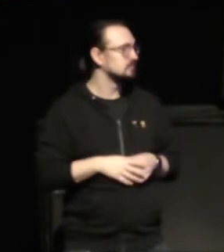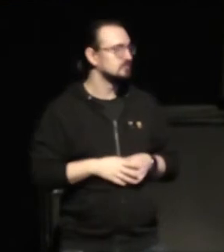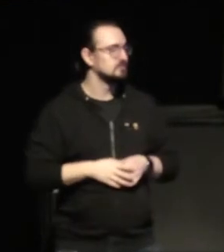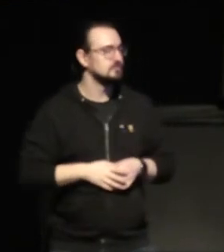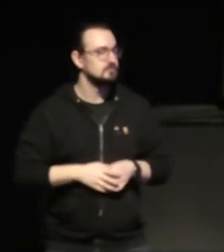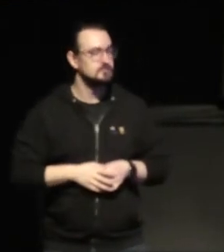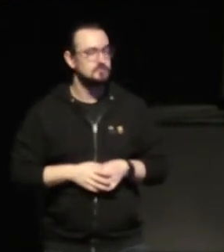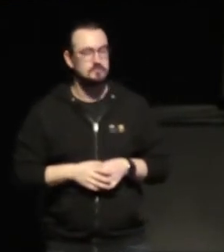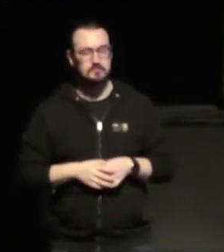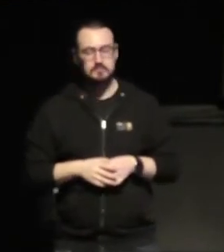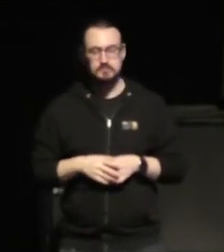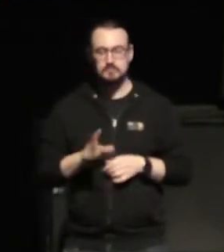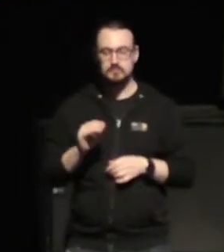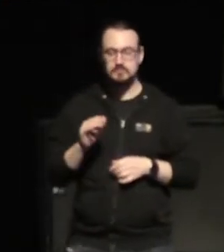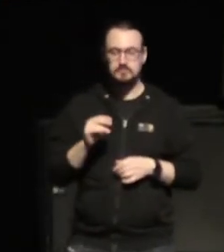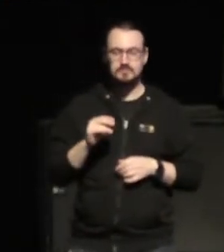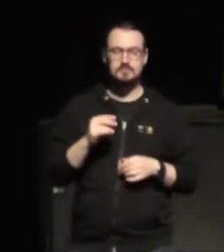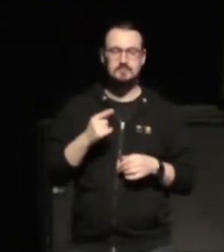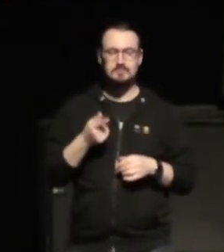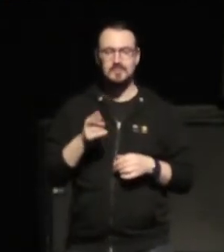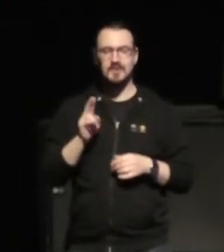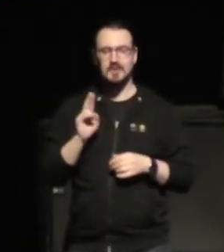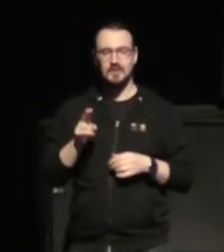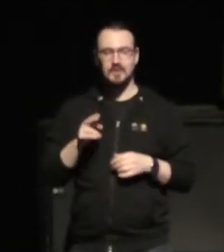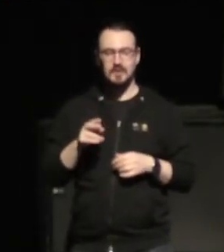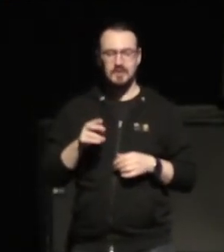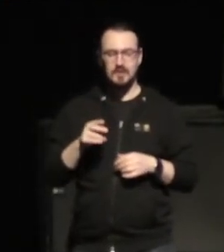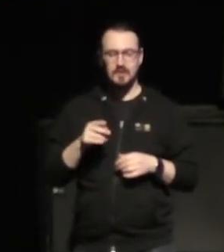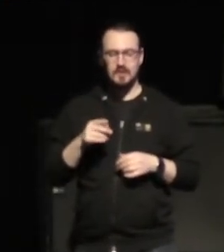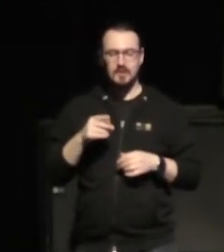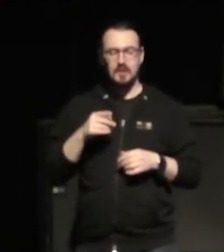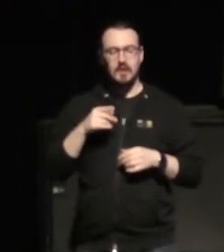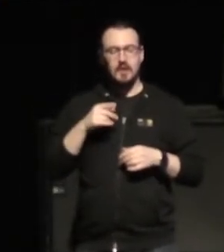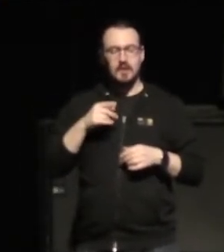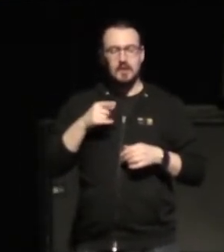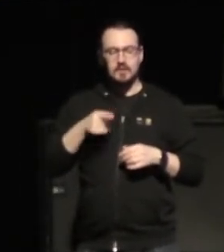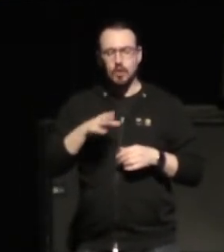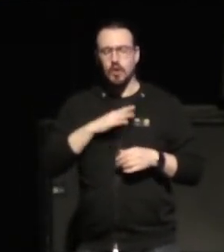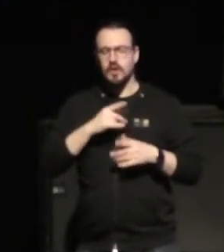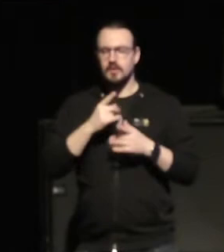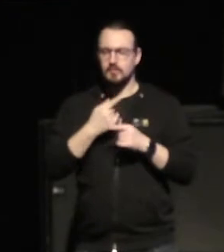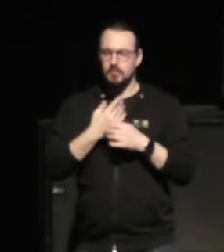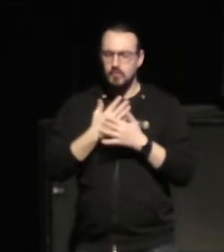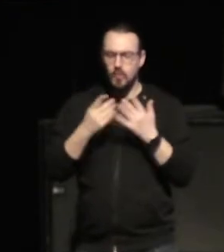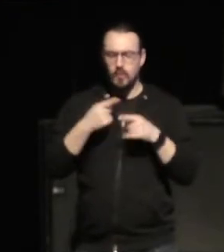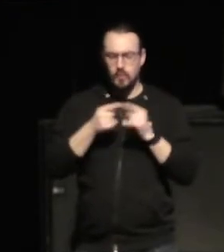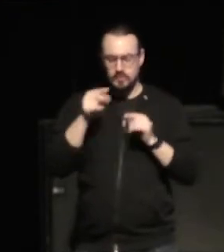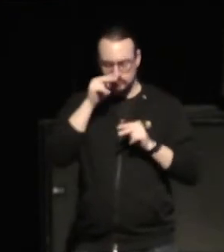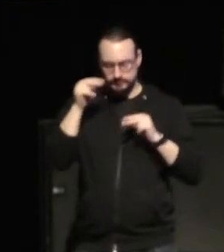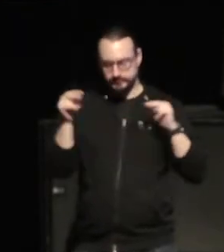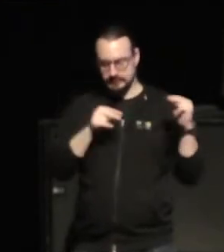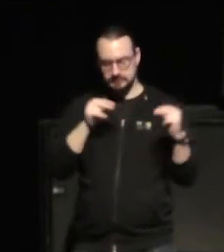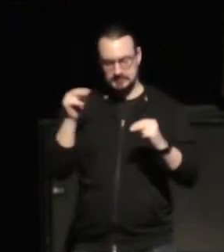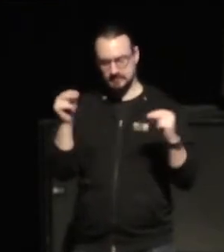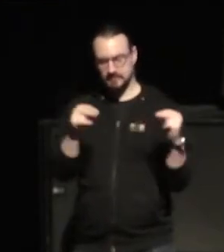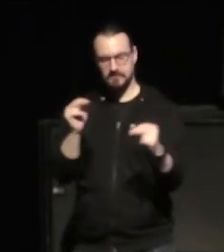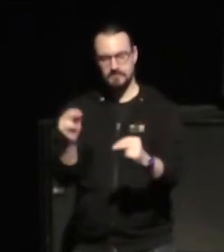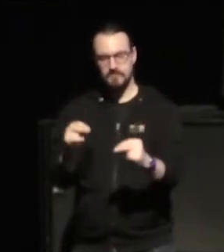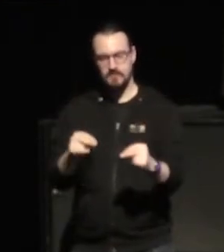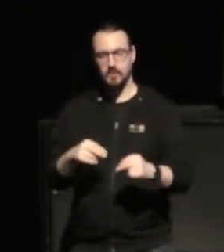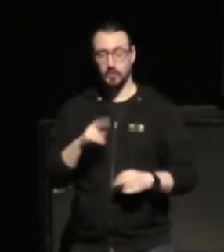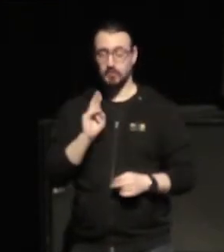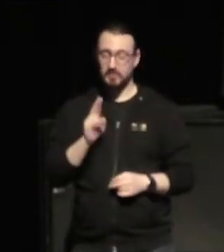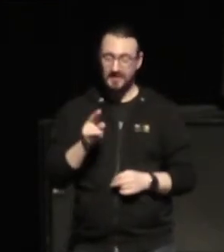been quite interesting, like here, this panel, as you said, has too many different perspectives, and somehow they are